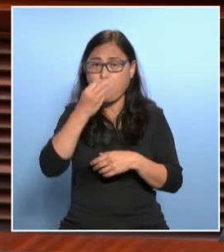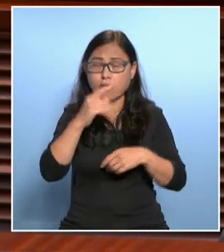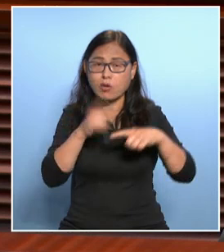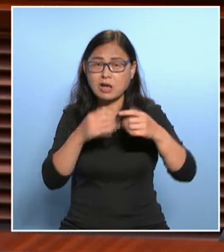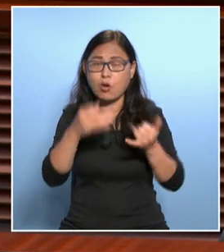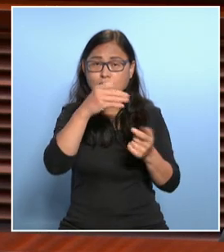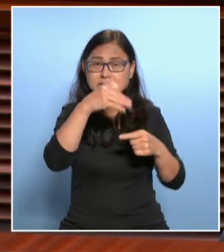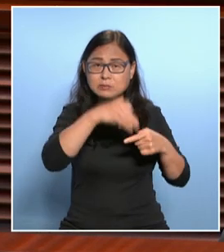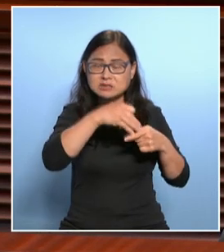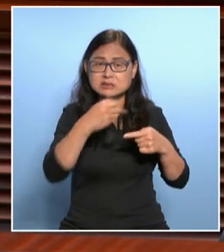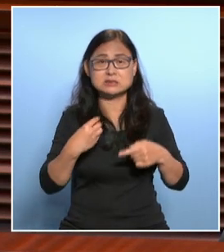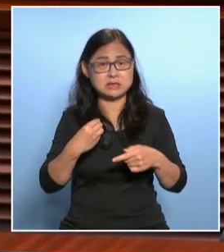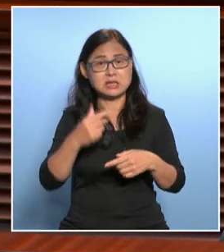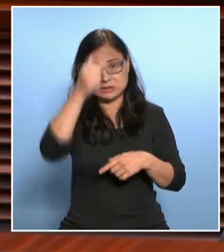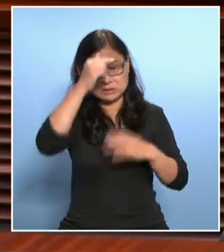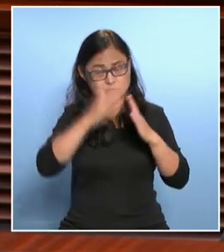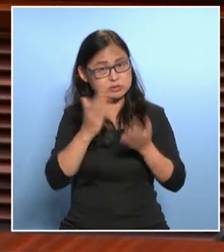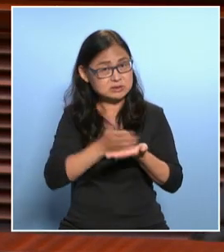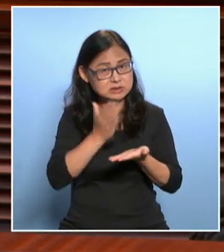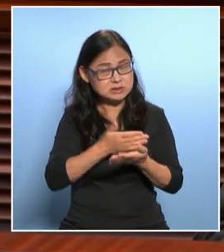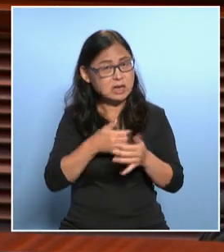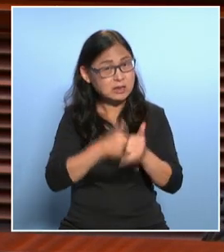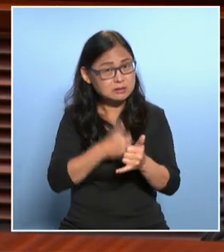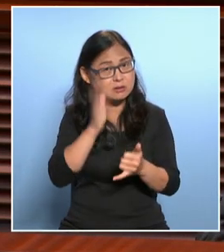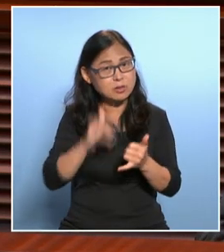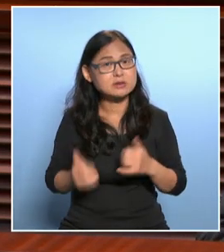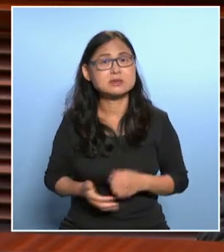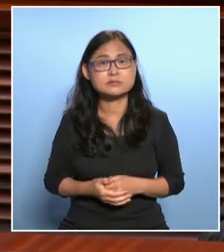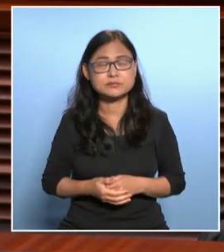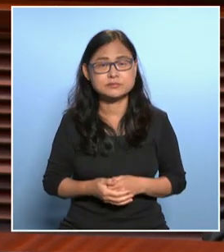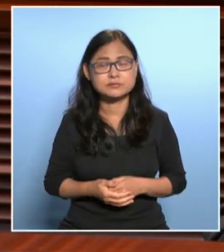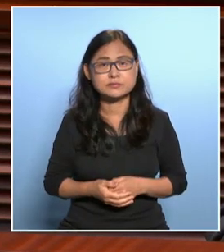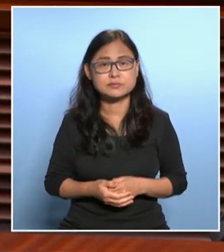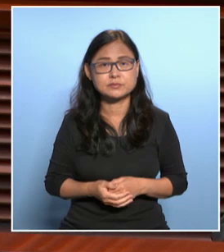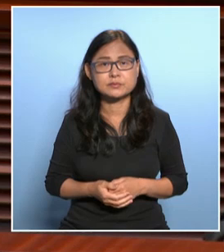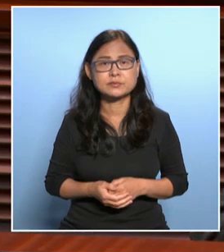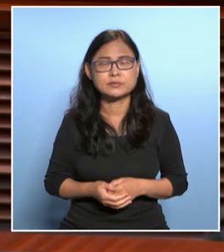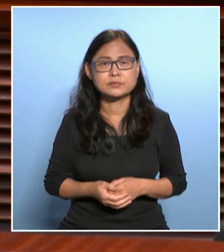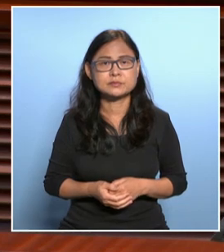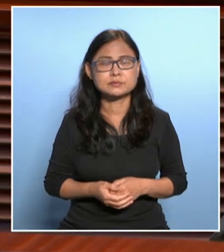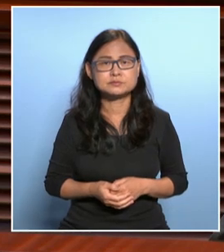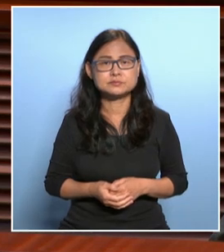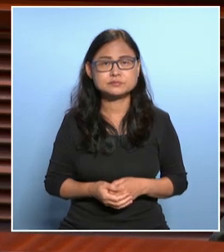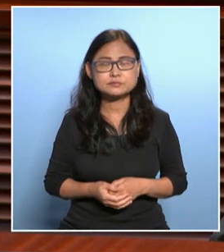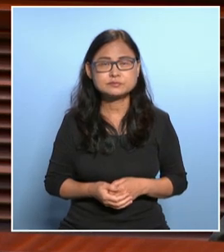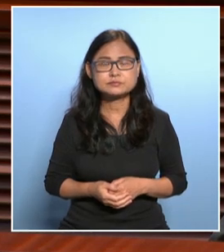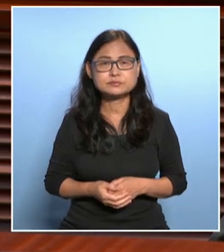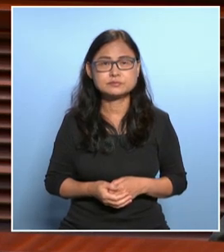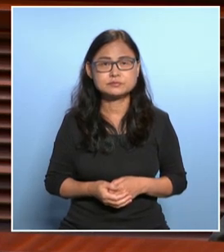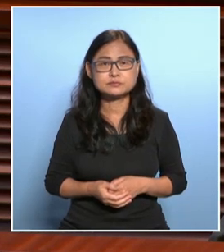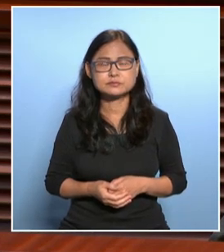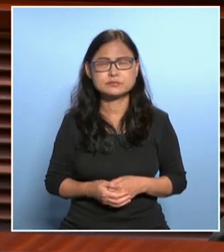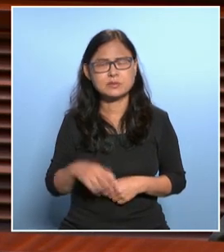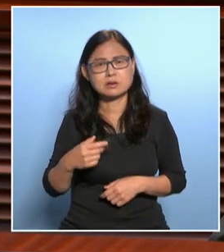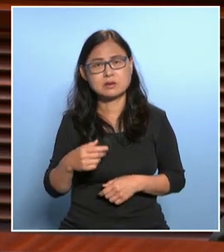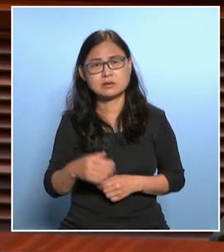Can we arrange specialist operations to be conducted at the HKU Shenzhen Hospital? Can this be a way to solve